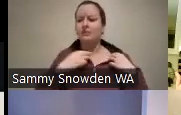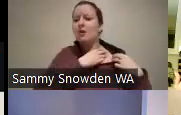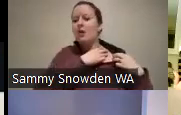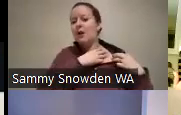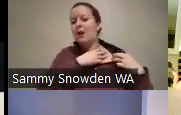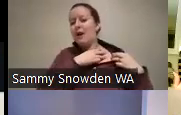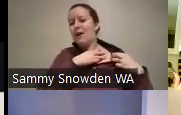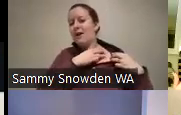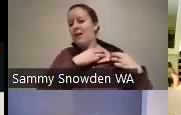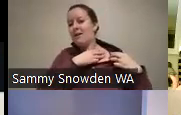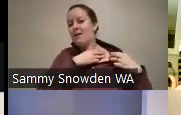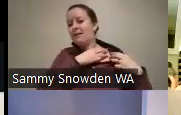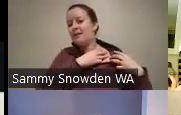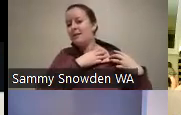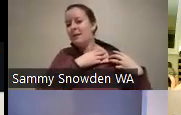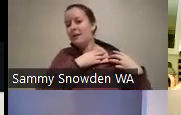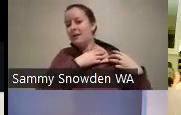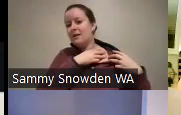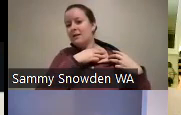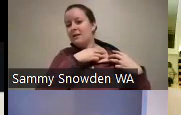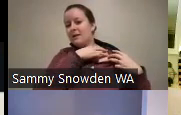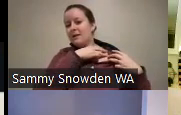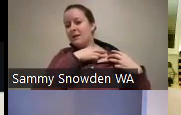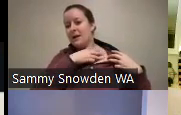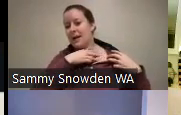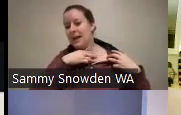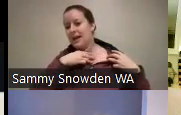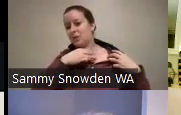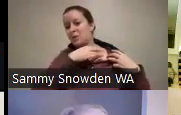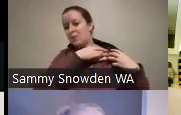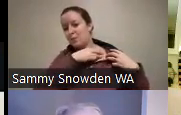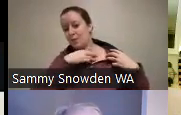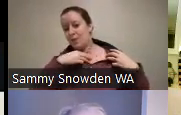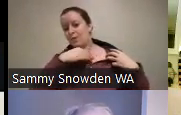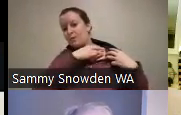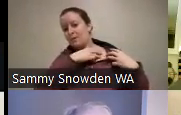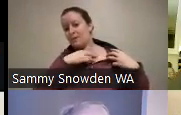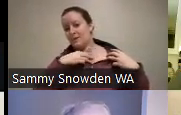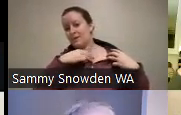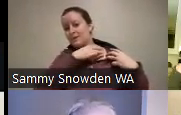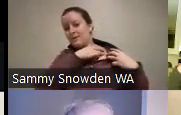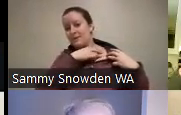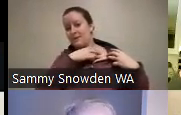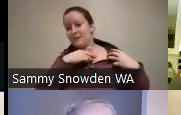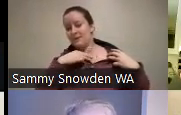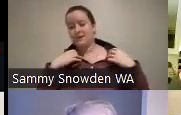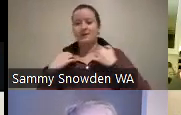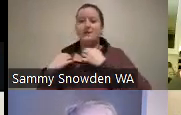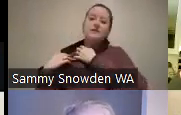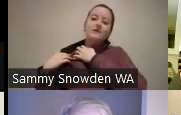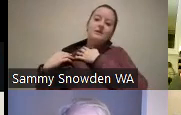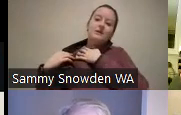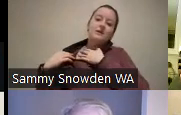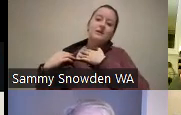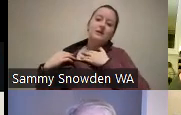just gently are working your way in. So you can either do both or one at a time, and you just